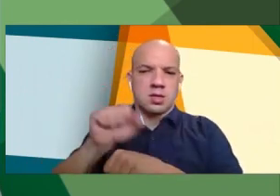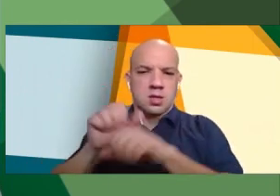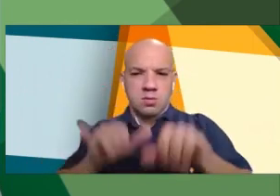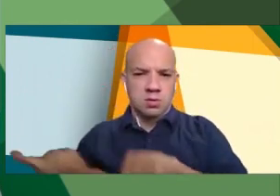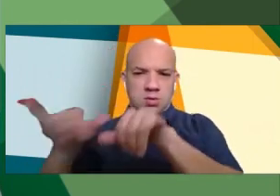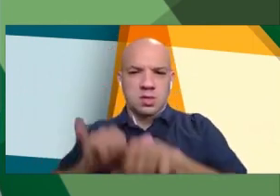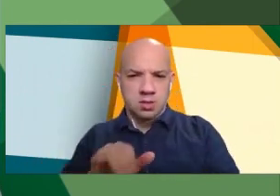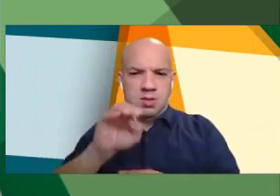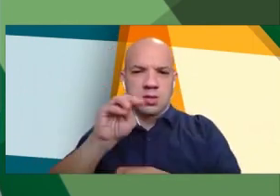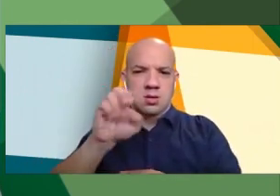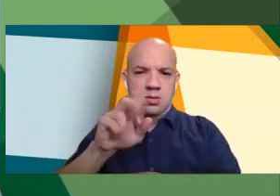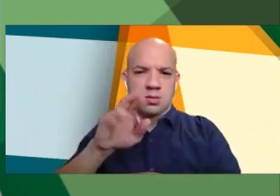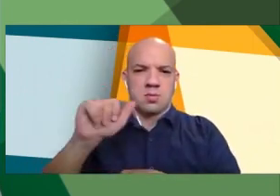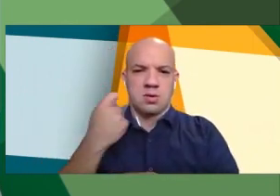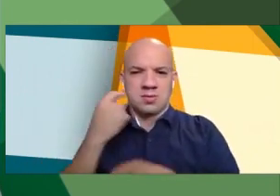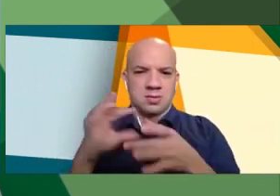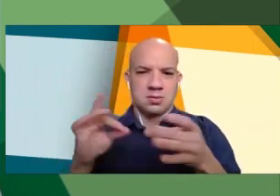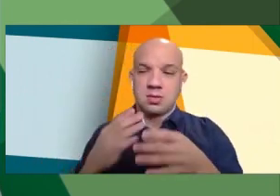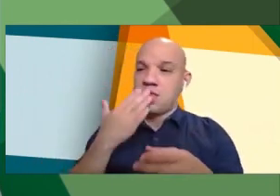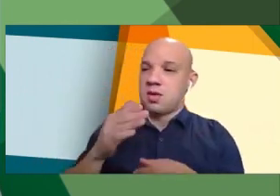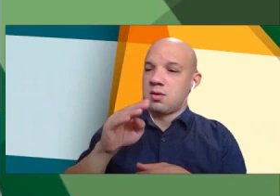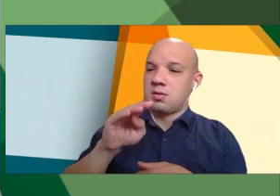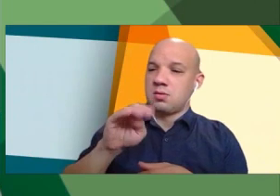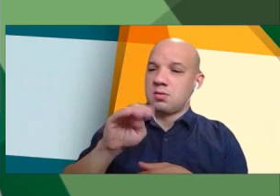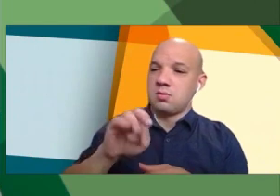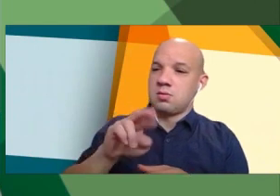for sharing us this important information.